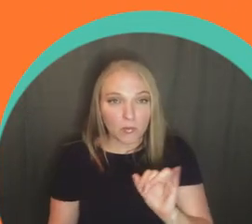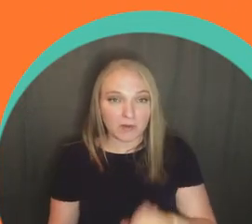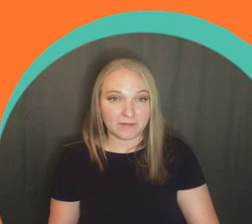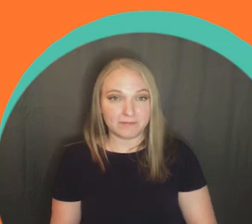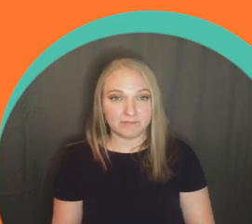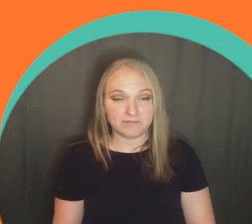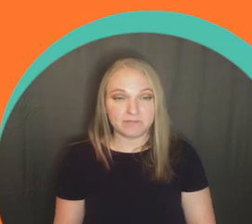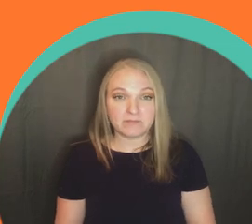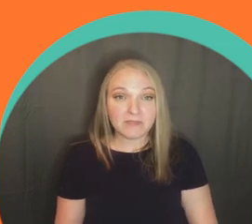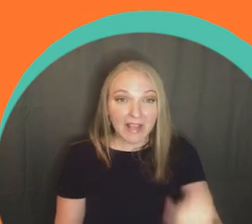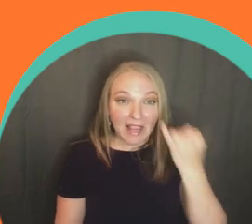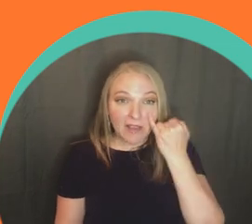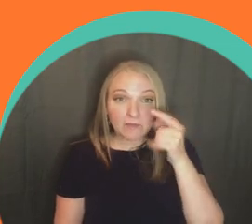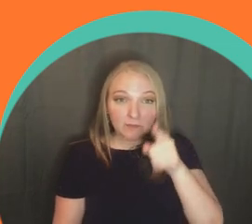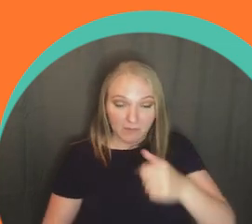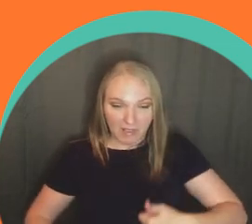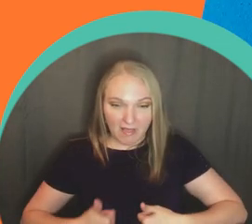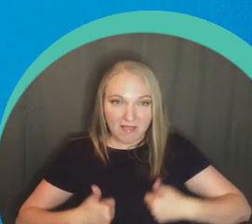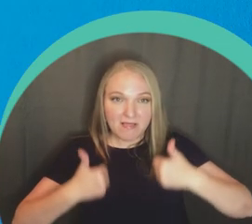your surprises?